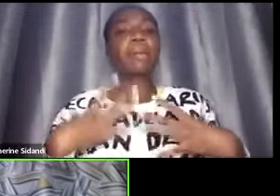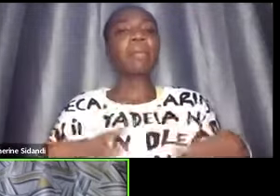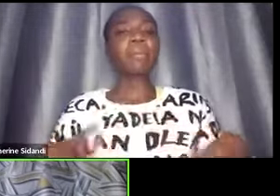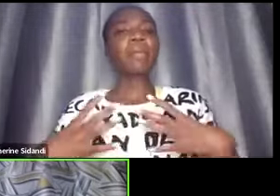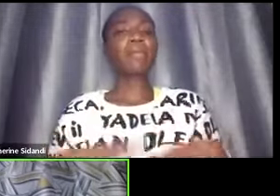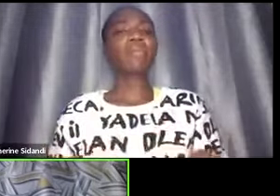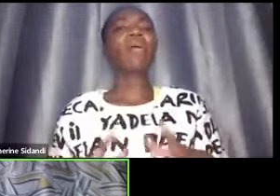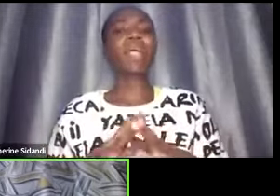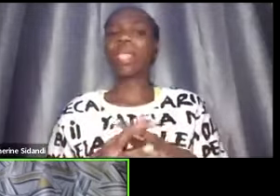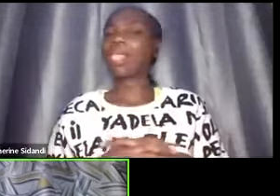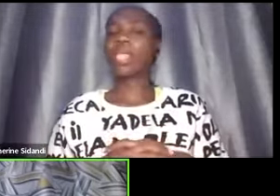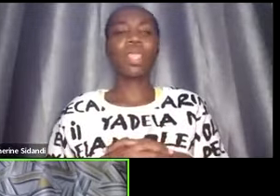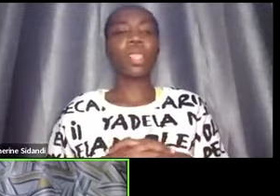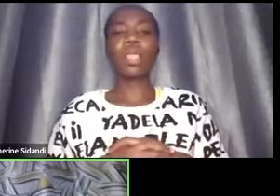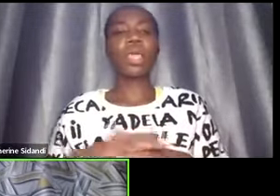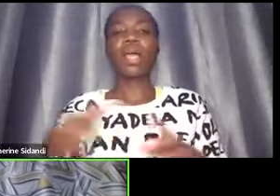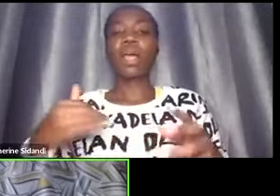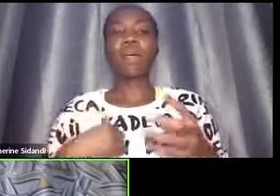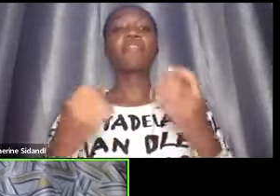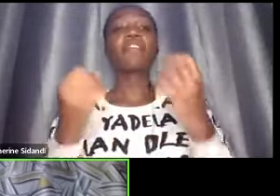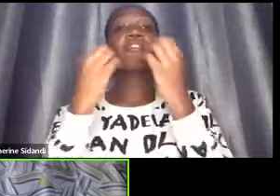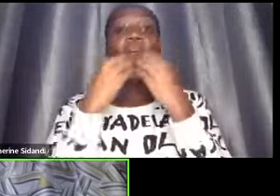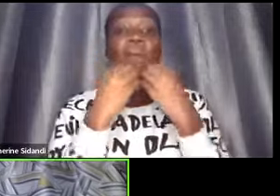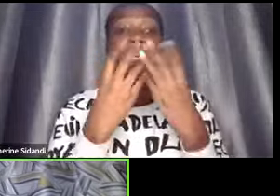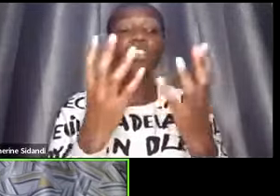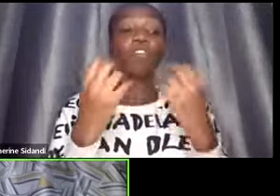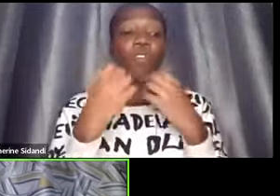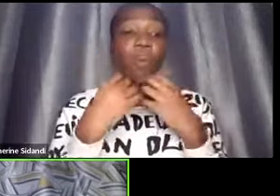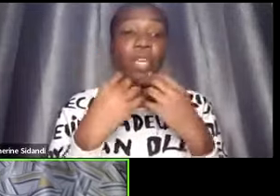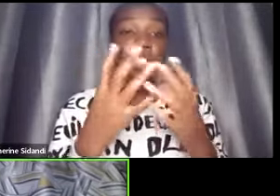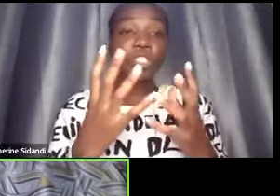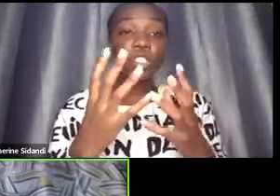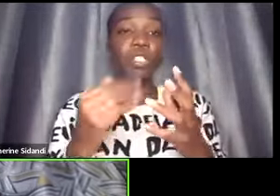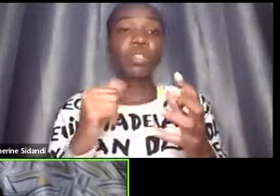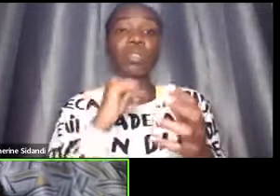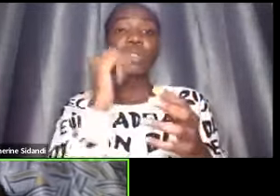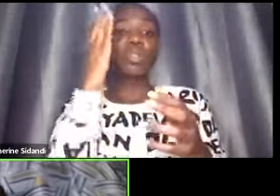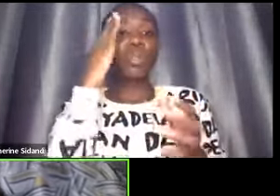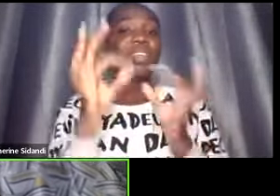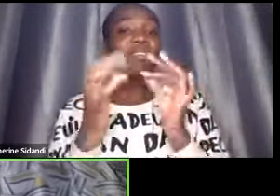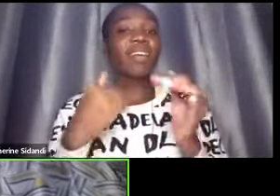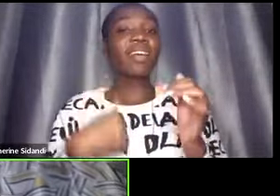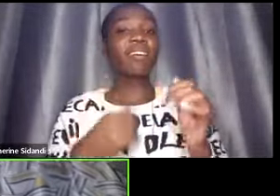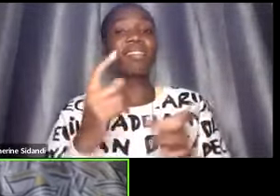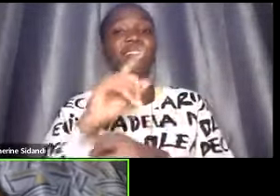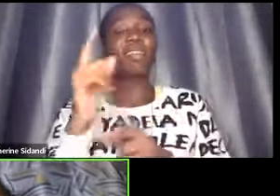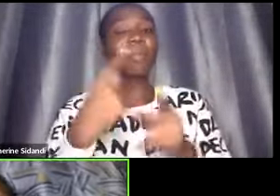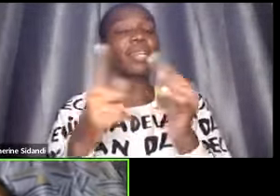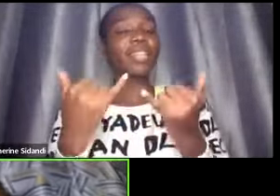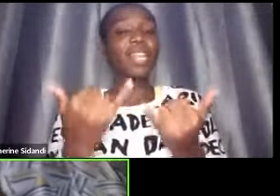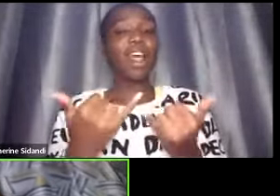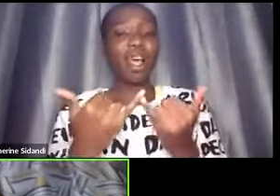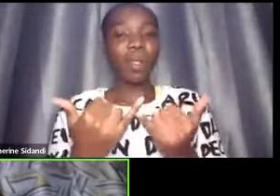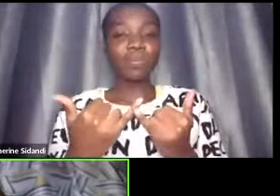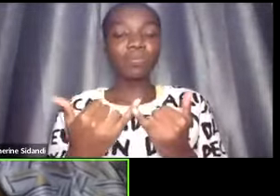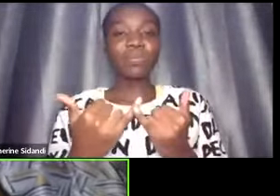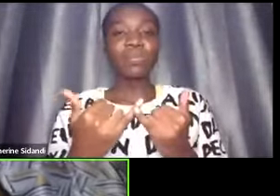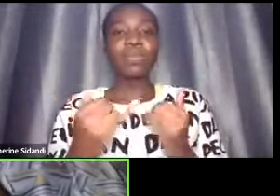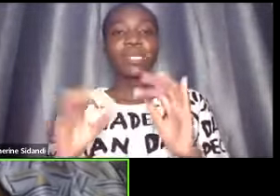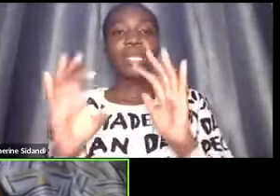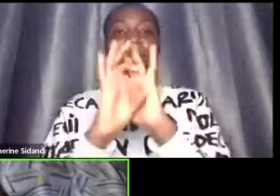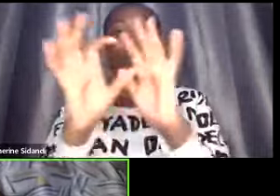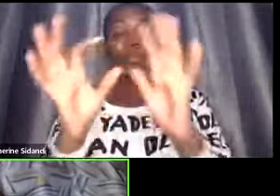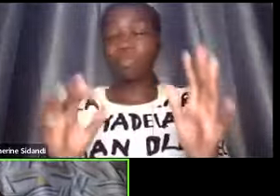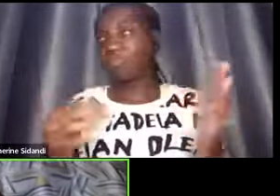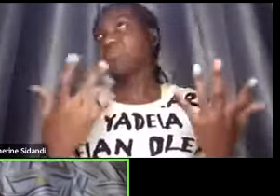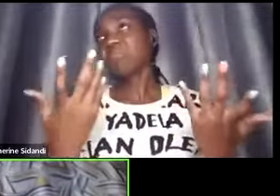taking on a lot of information. I don't know whether we have a question, but now, like when I'm in business,